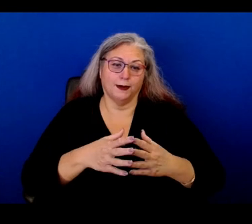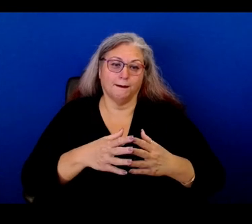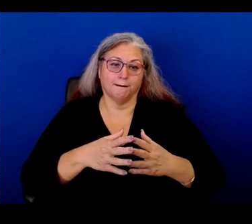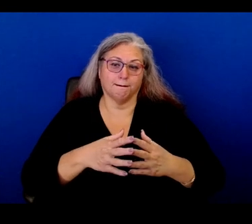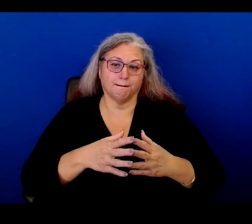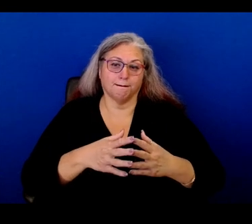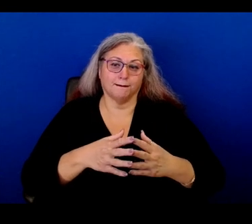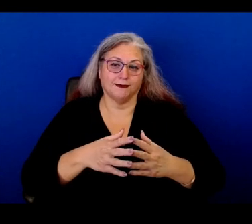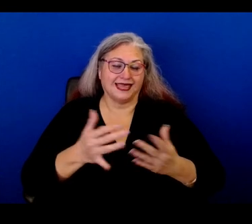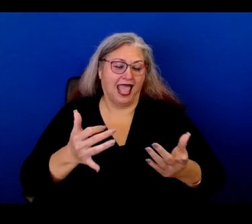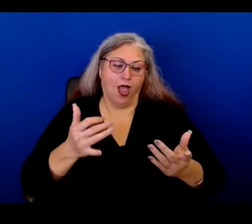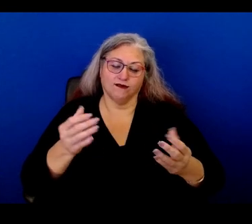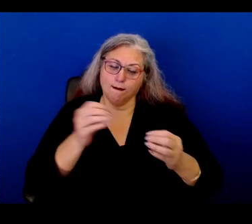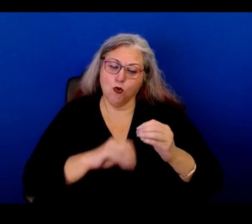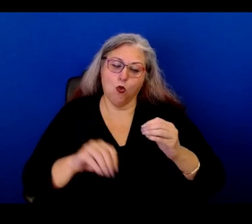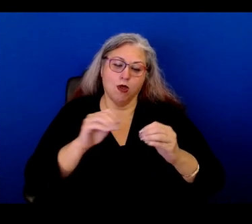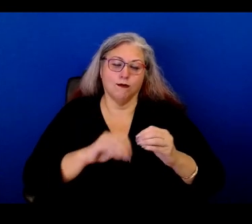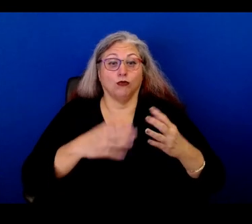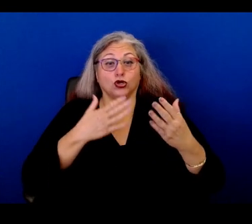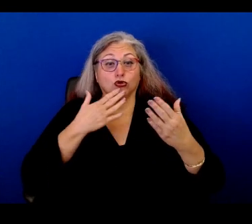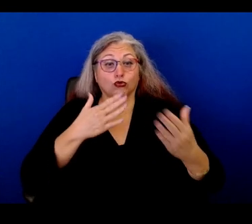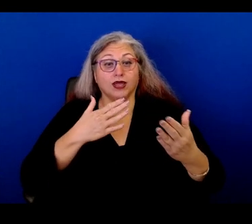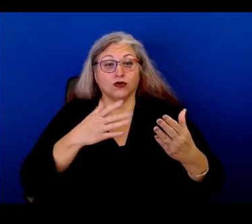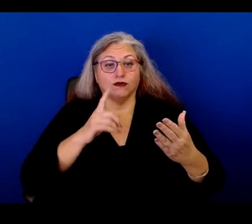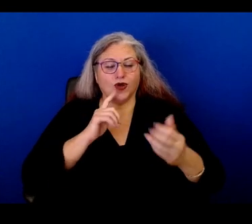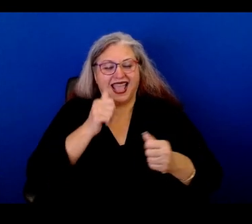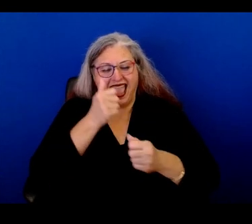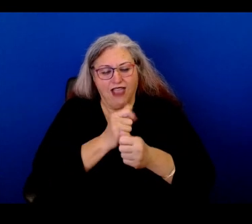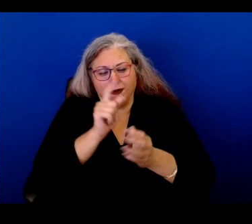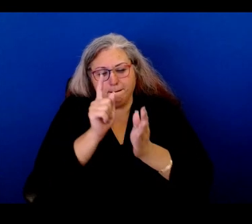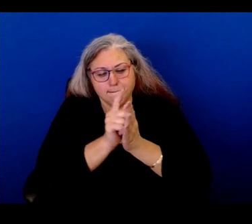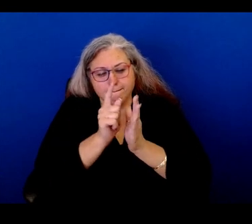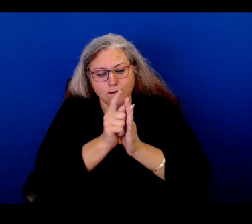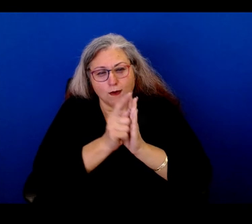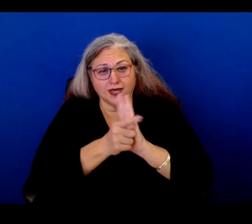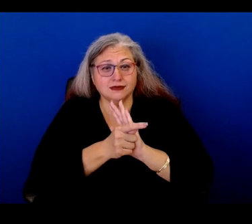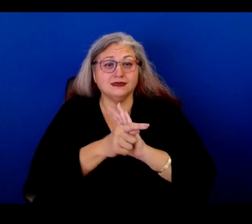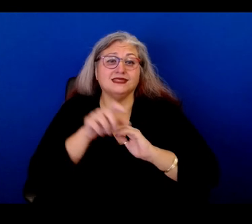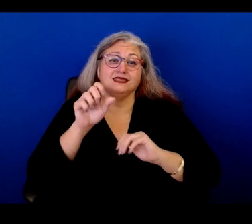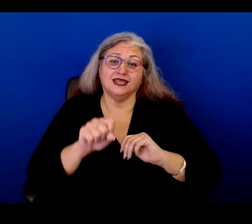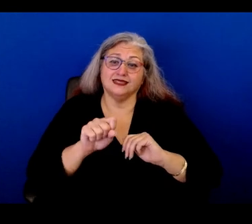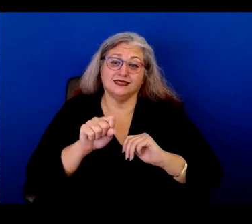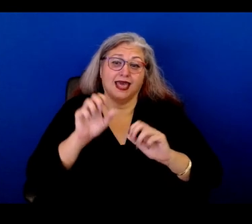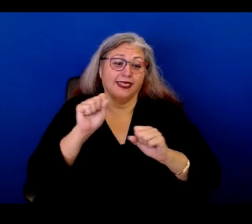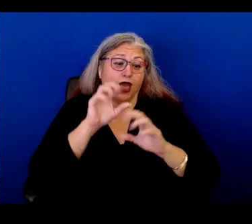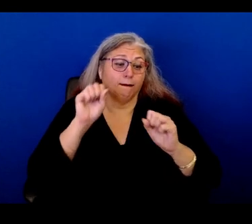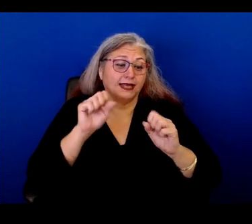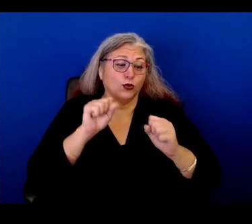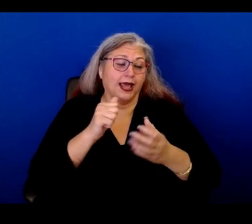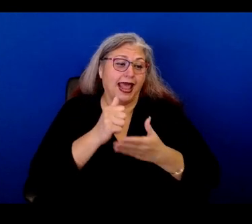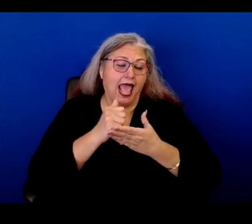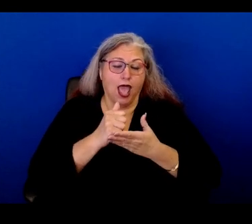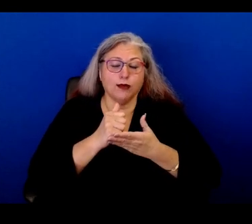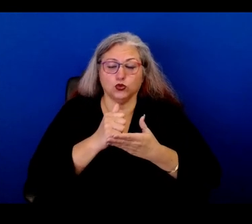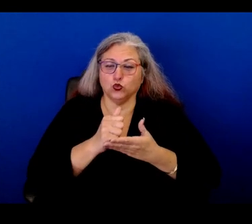more grateful for every moment I get now. They do amazing at helping you take away that